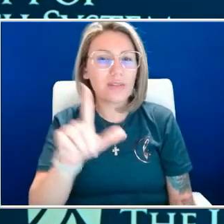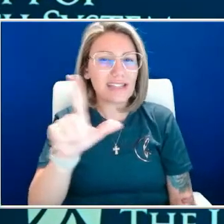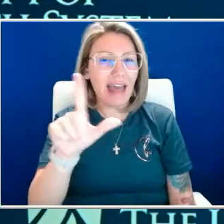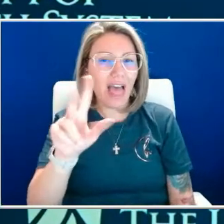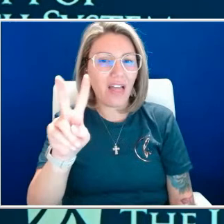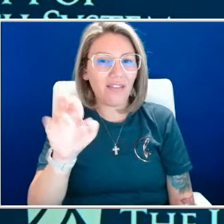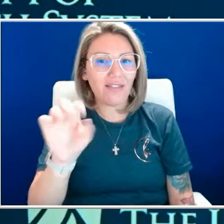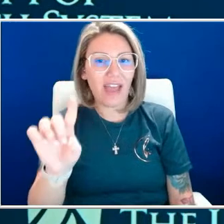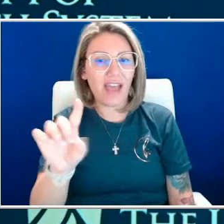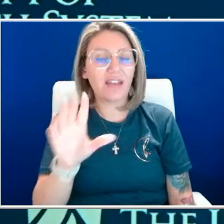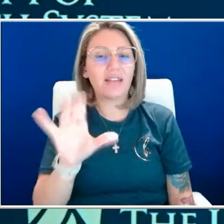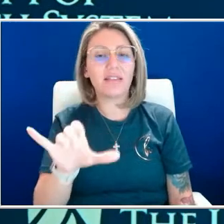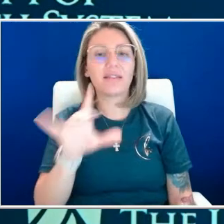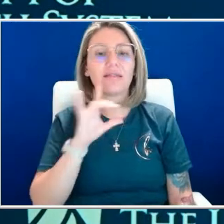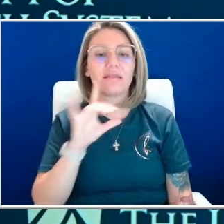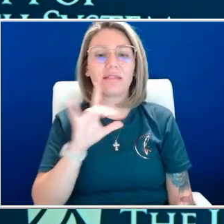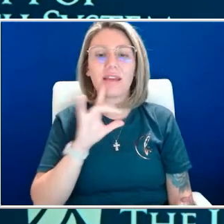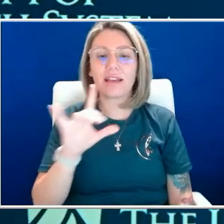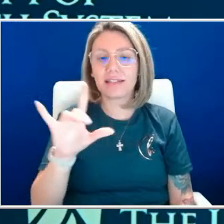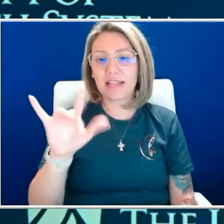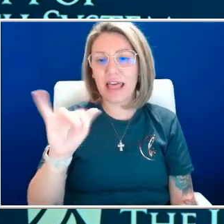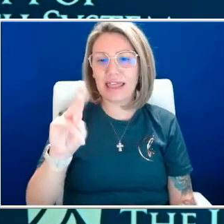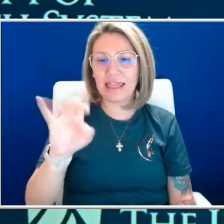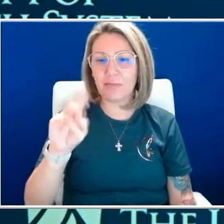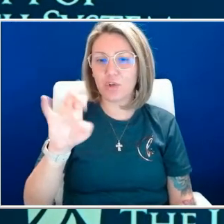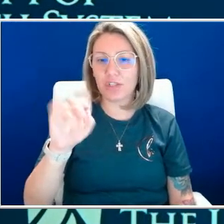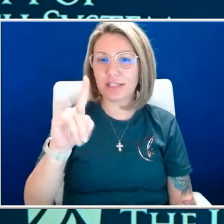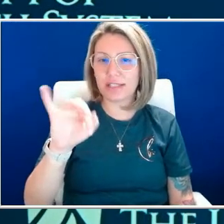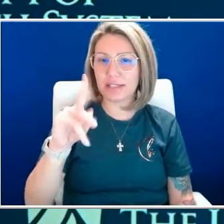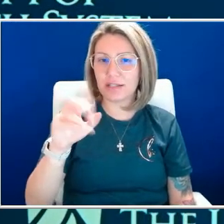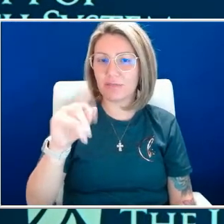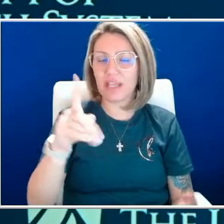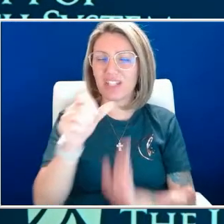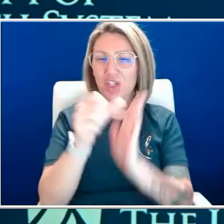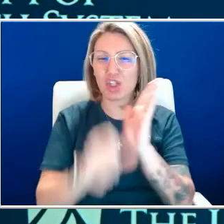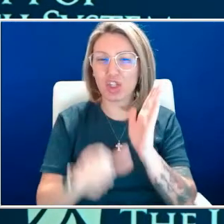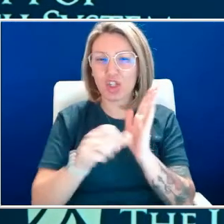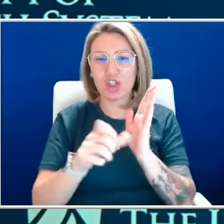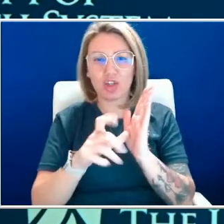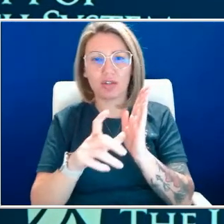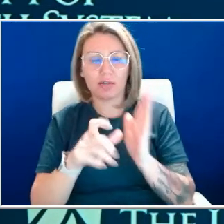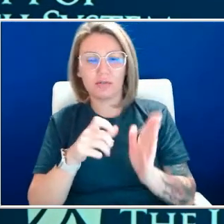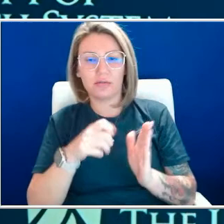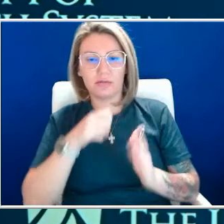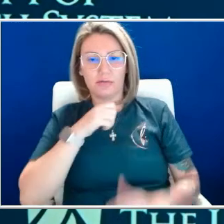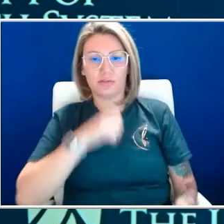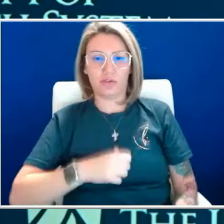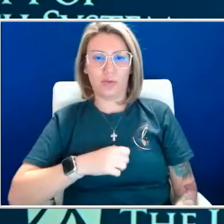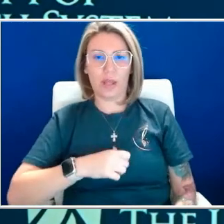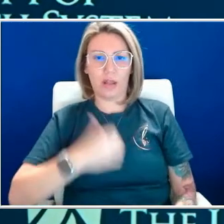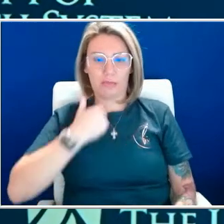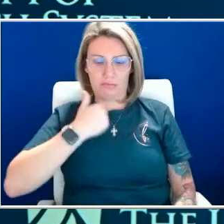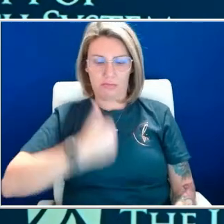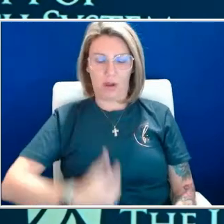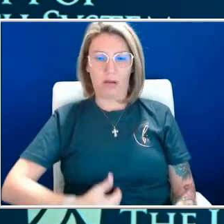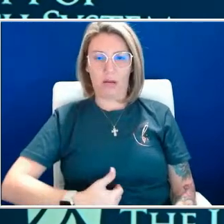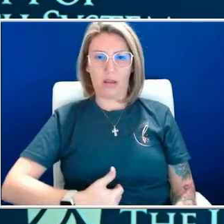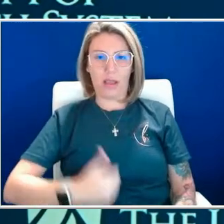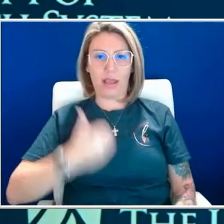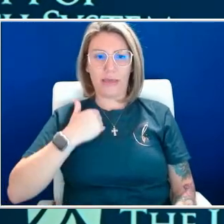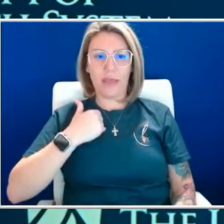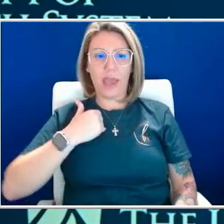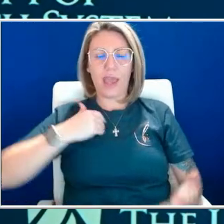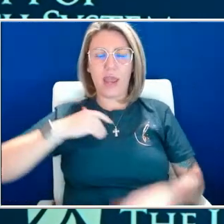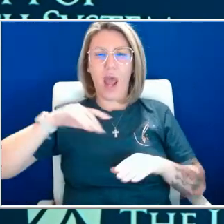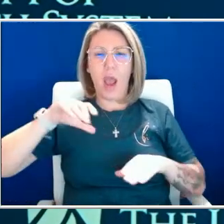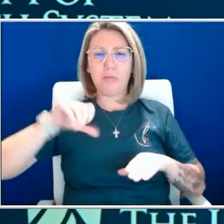is a left ventricular assist device. It's a surgical procedure where you open up the chest and put a pump directly into the